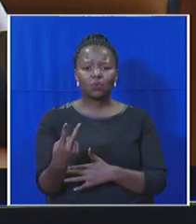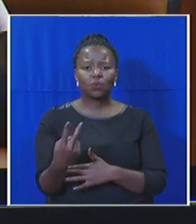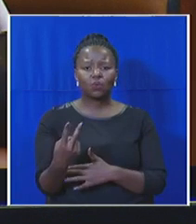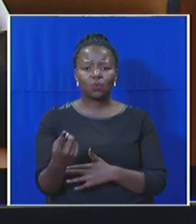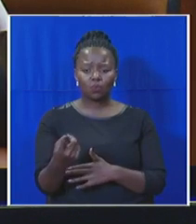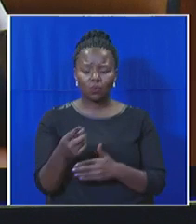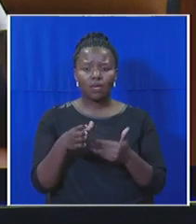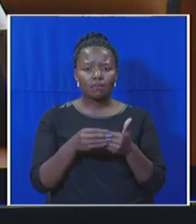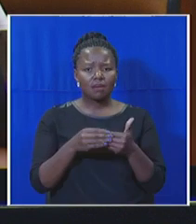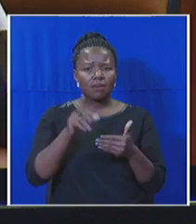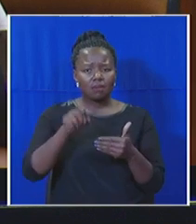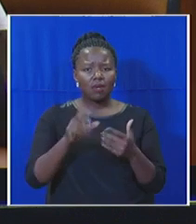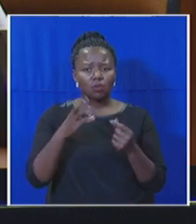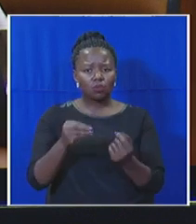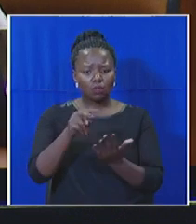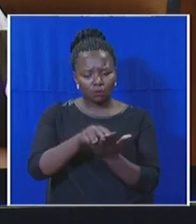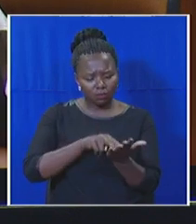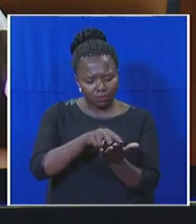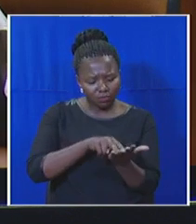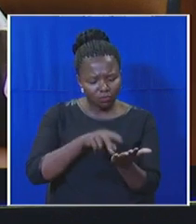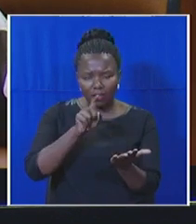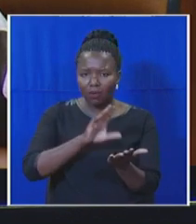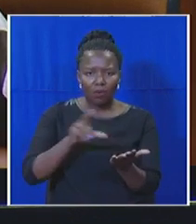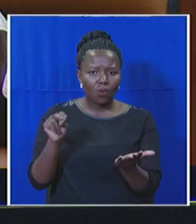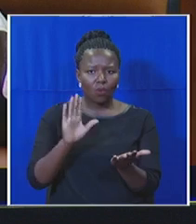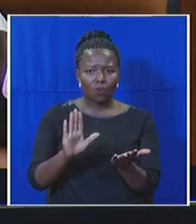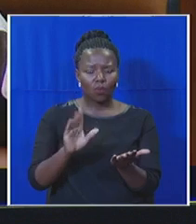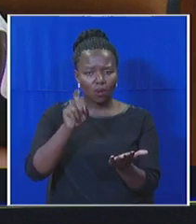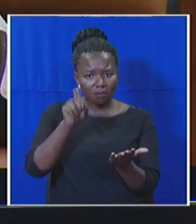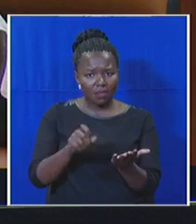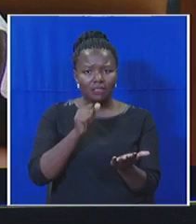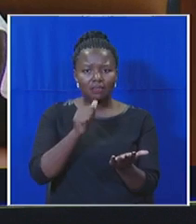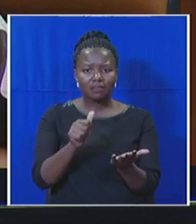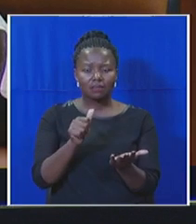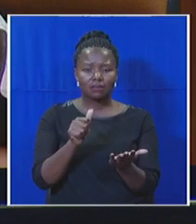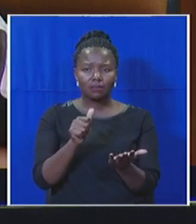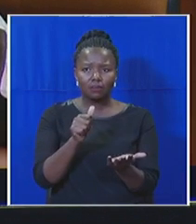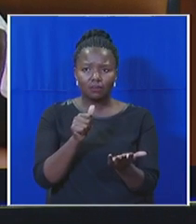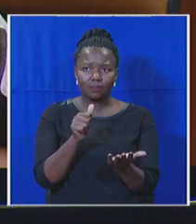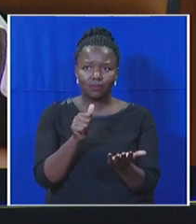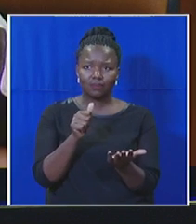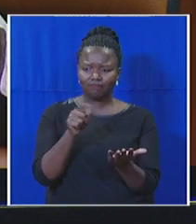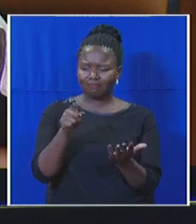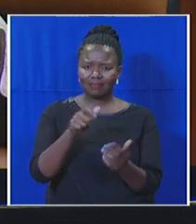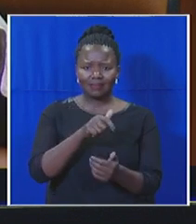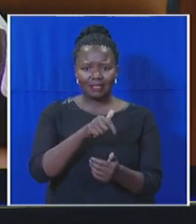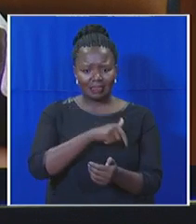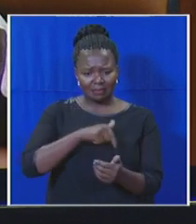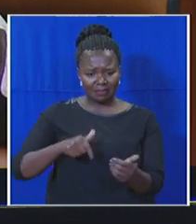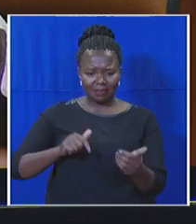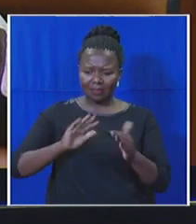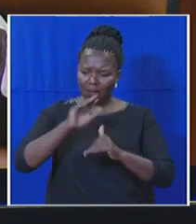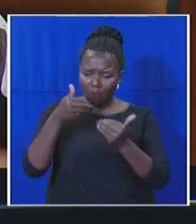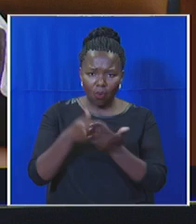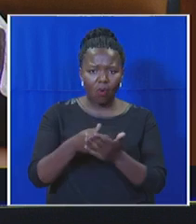must refrain from reading his or her Honorable speech, Ndlozi, but may take your refresh seat. their memory. The president is reading all the